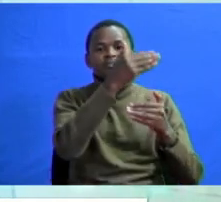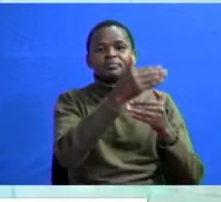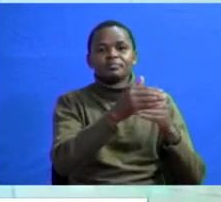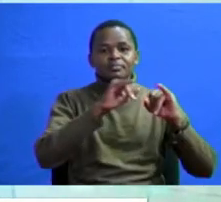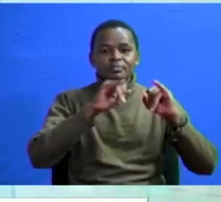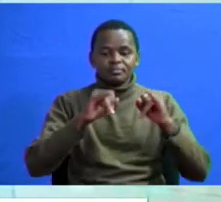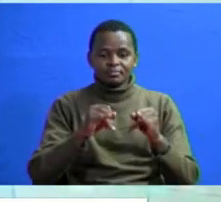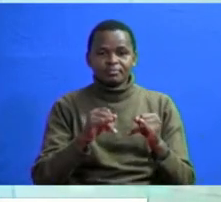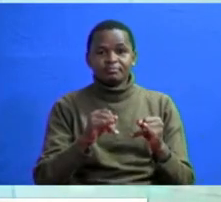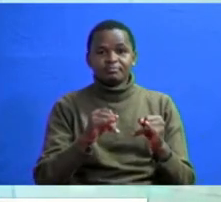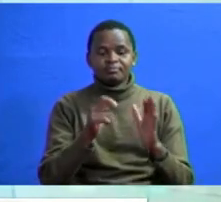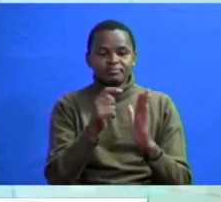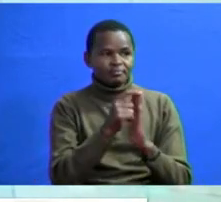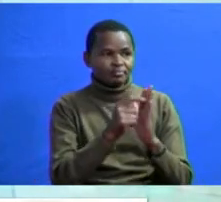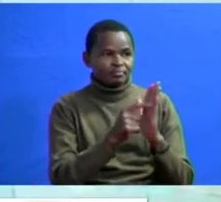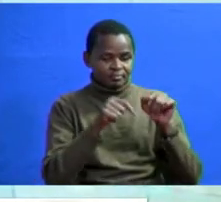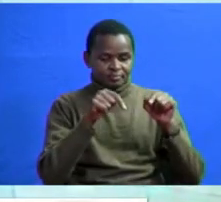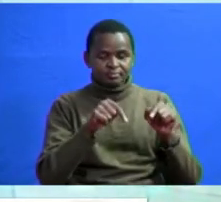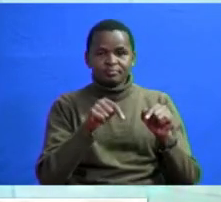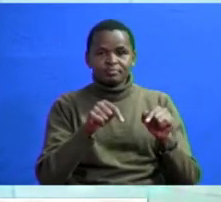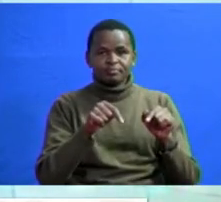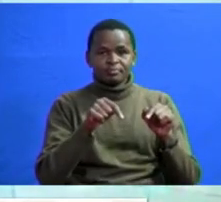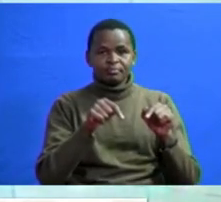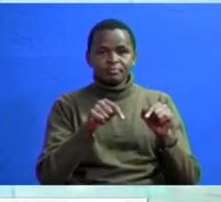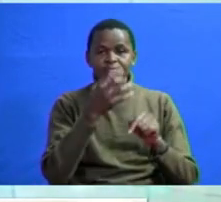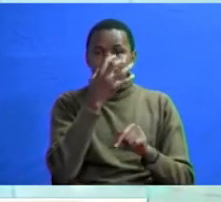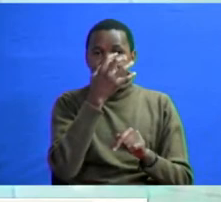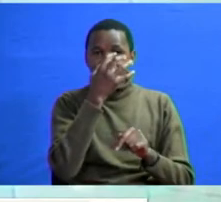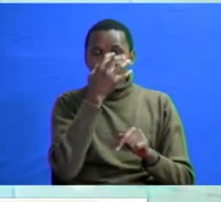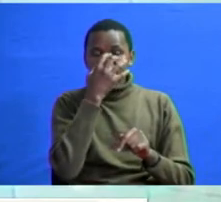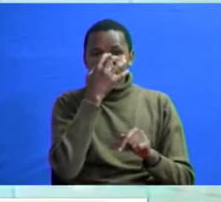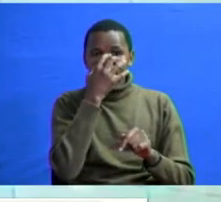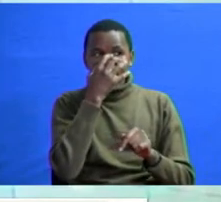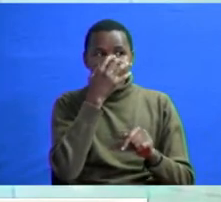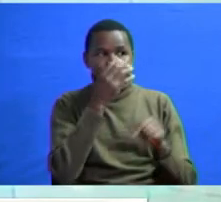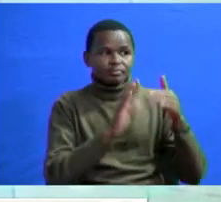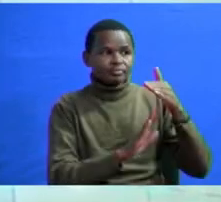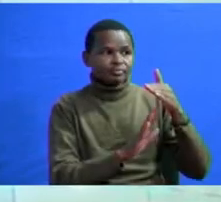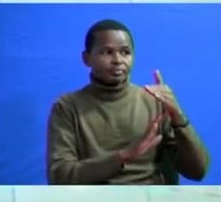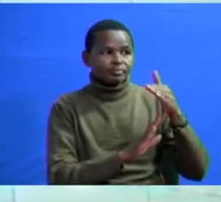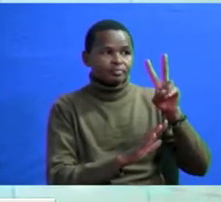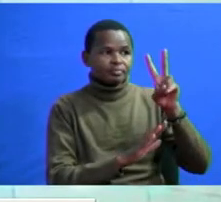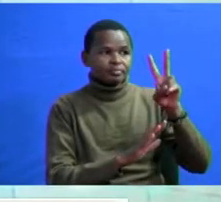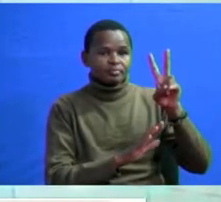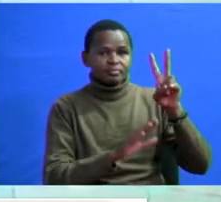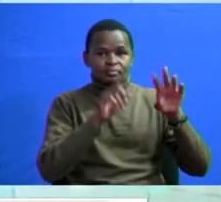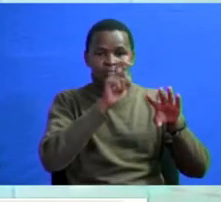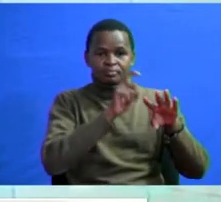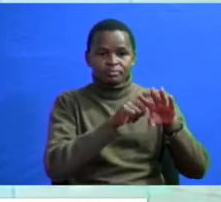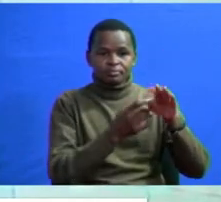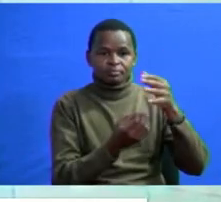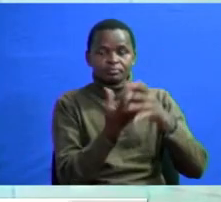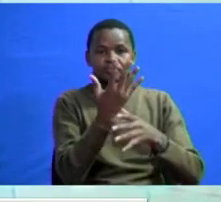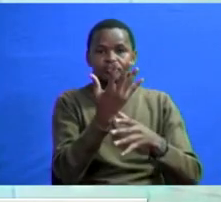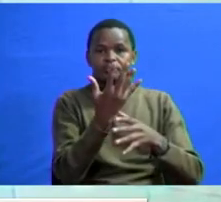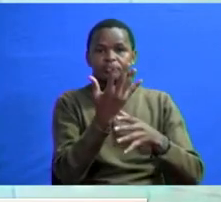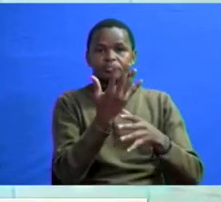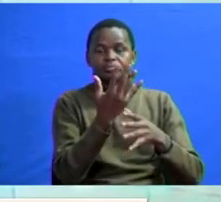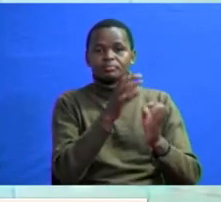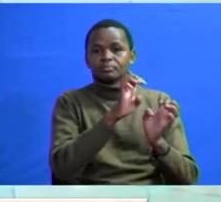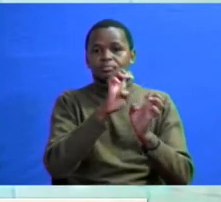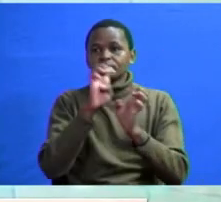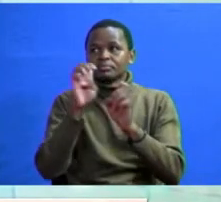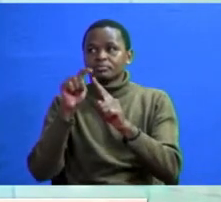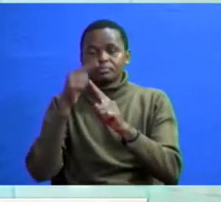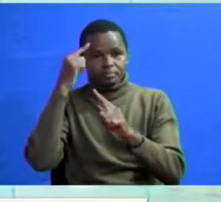news making headlines tonight is that Ruto and his deputy were in Embu, where they launched the Embu Expo to be